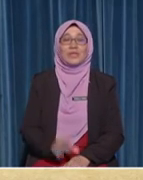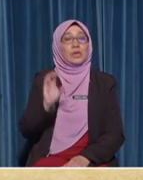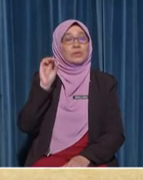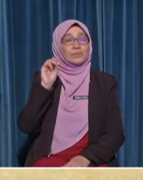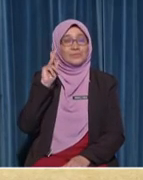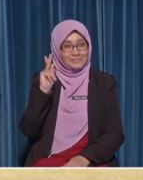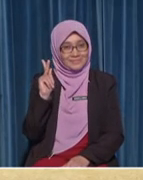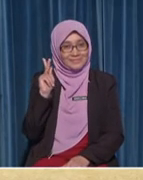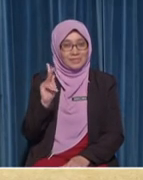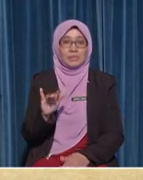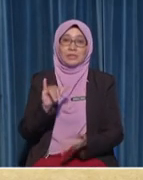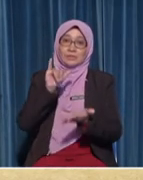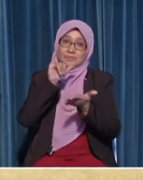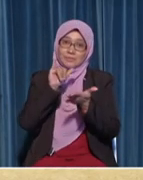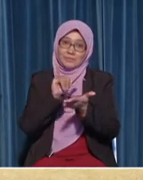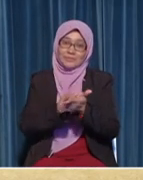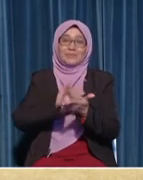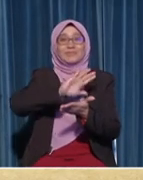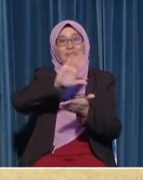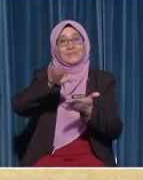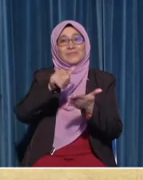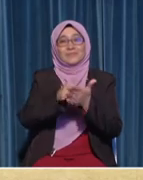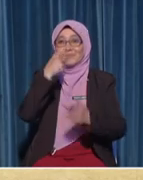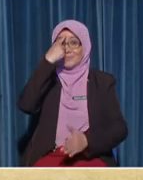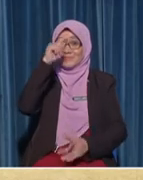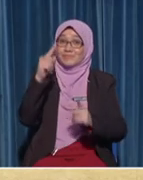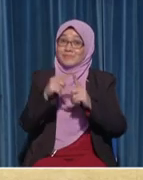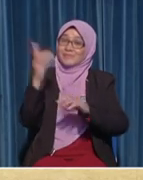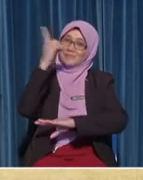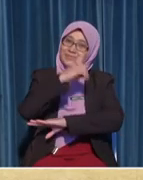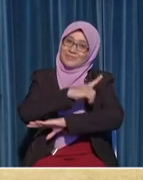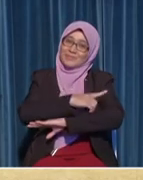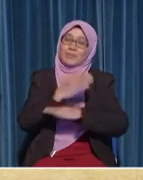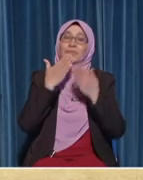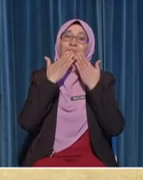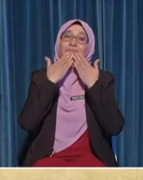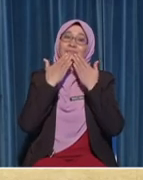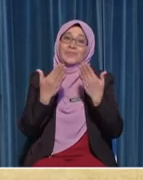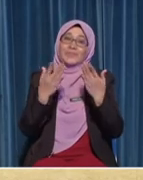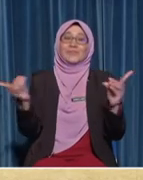Okay. That is all for today. Thank